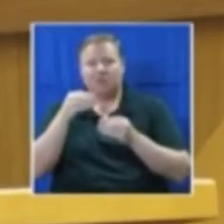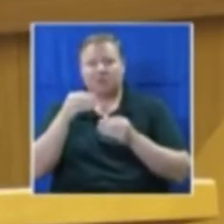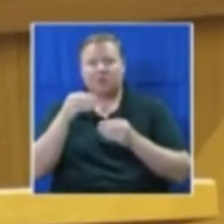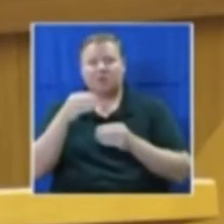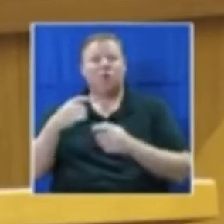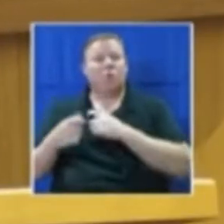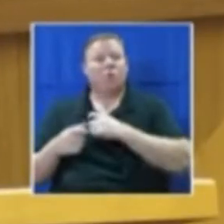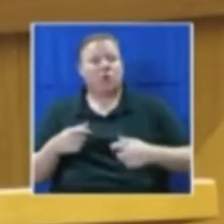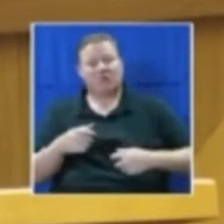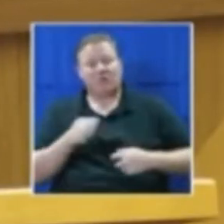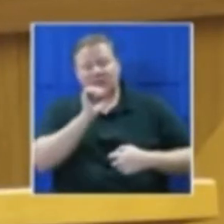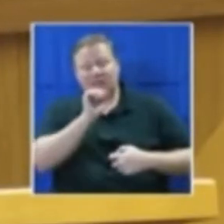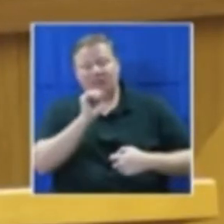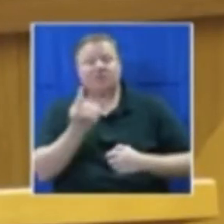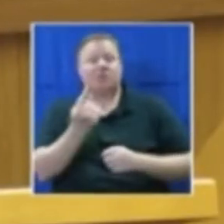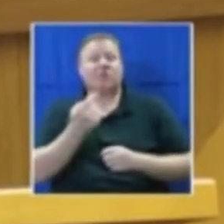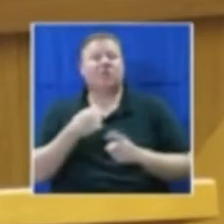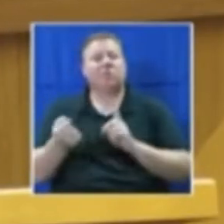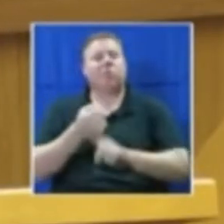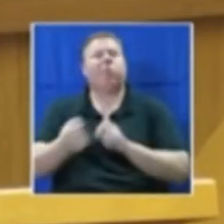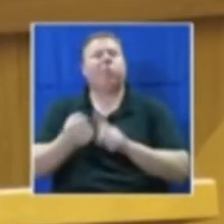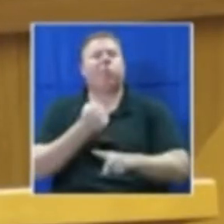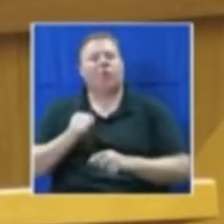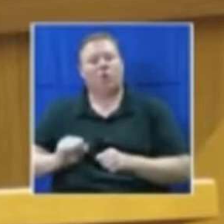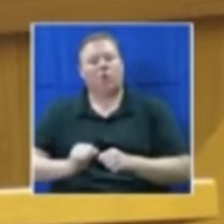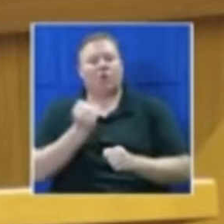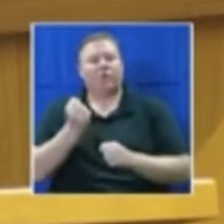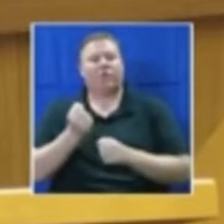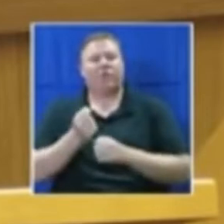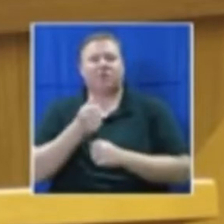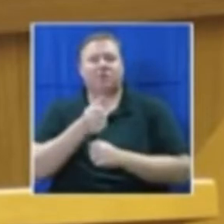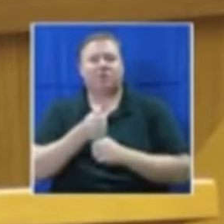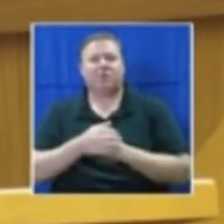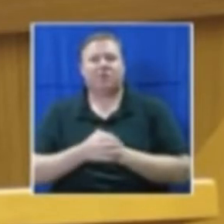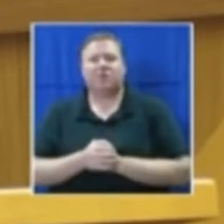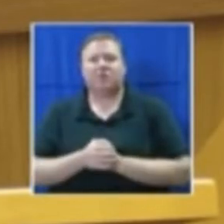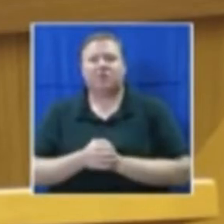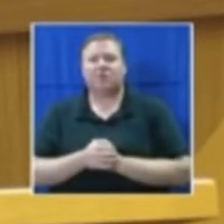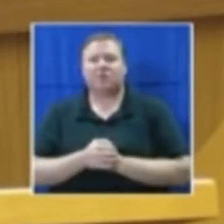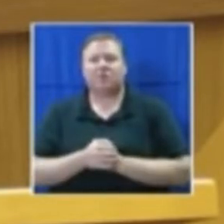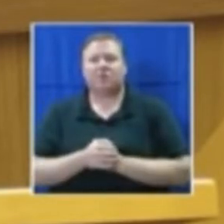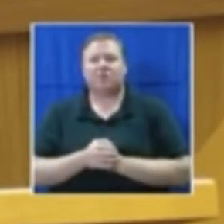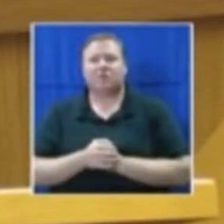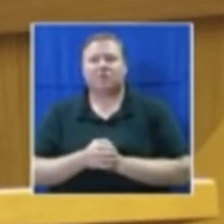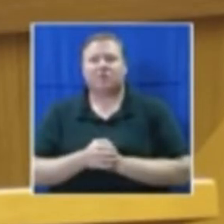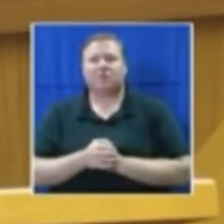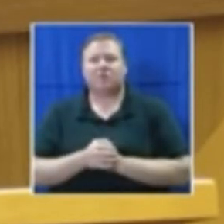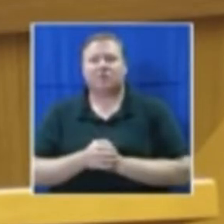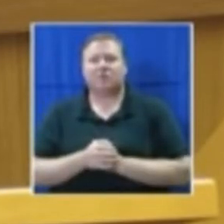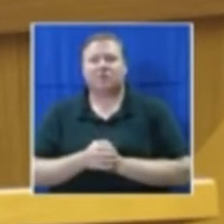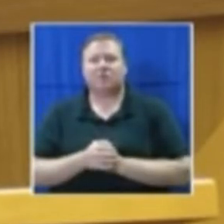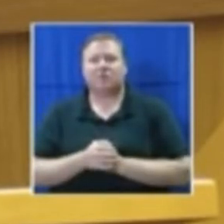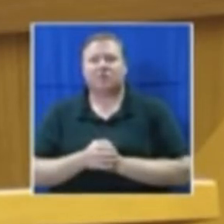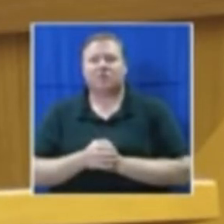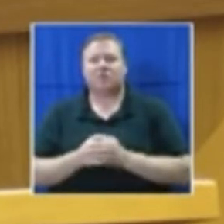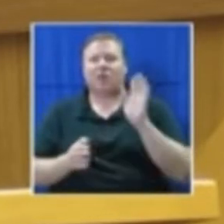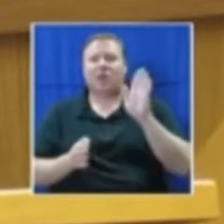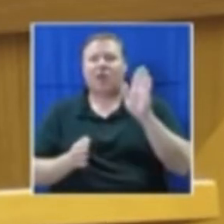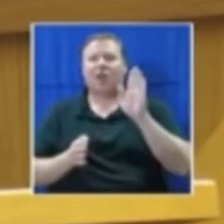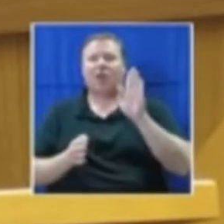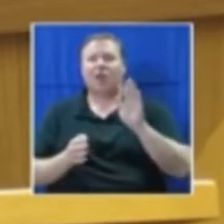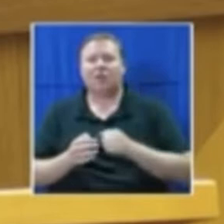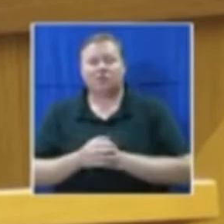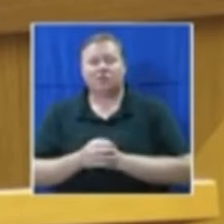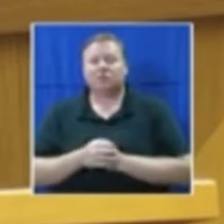Wife, Nomasis, the late wife Order. Of the president. Chair. May her soul rest in peace. Chair. I raised